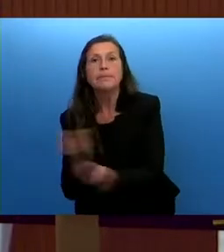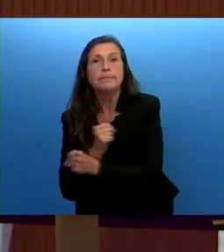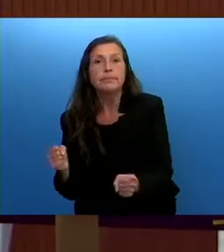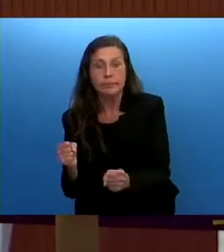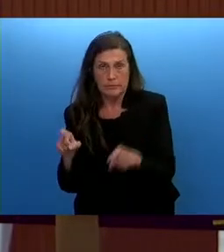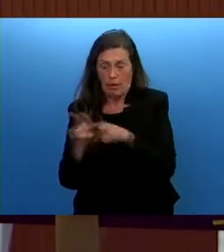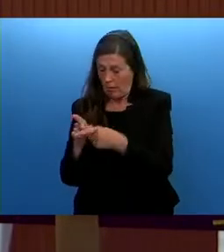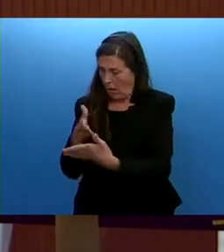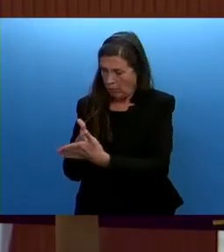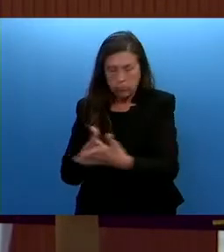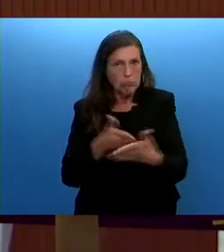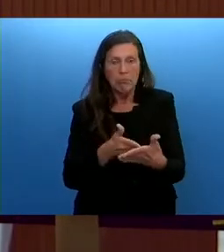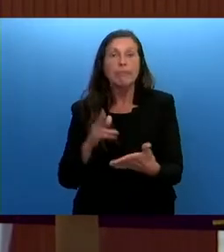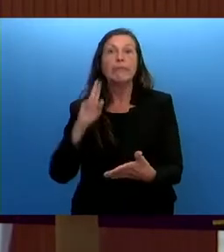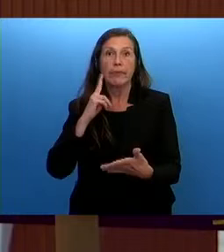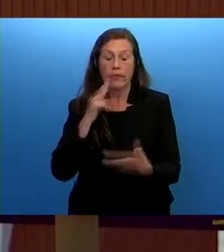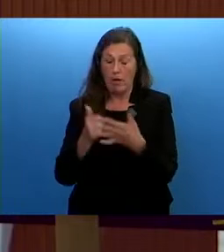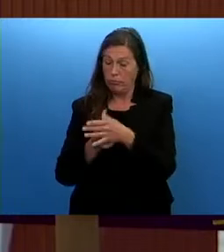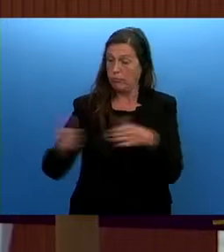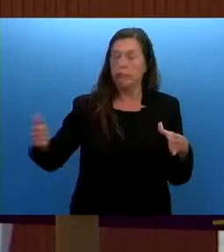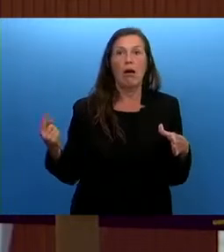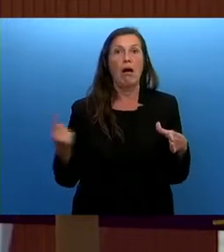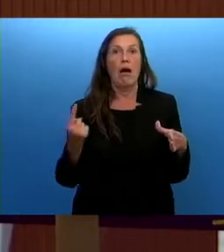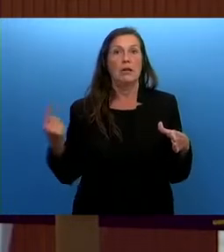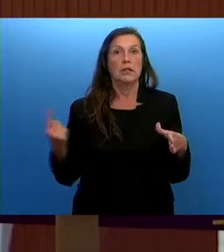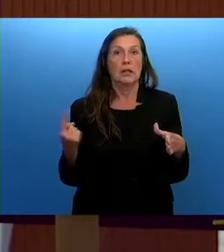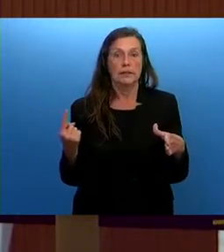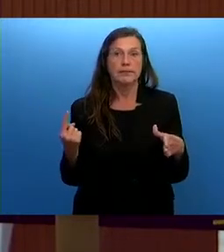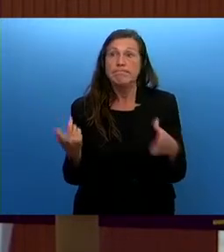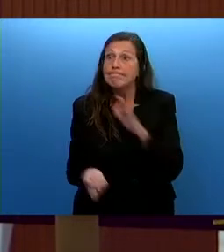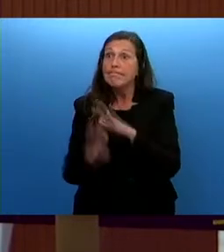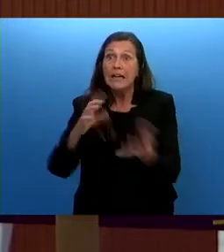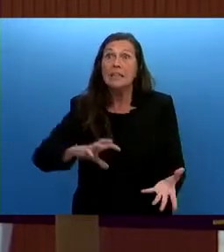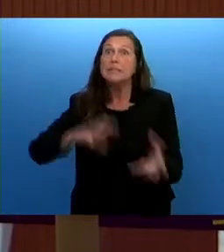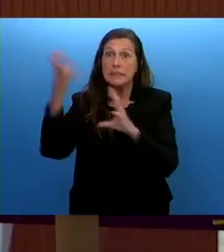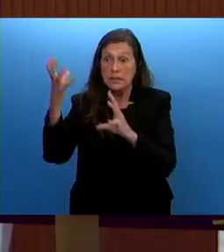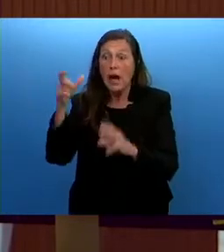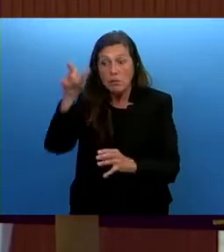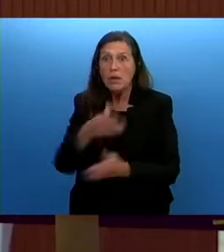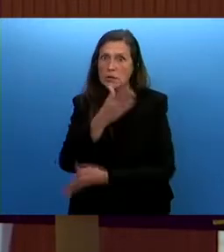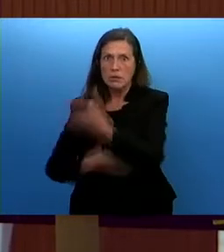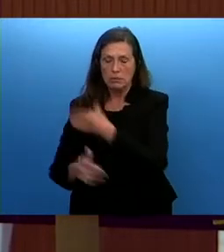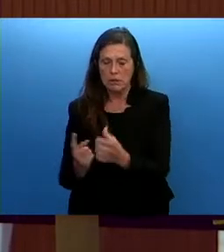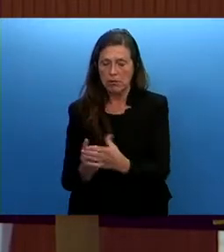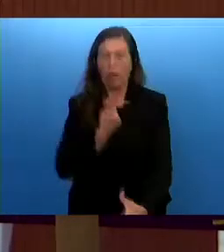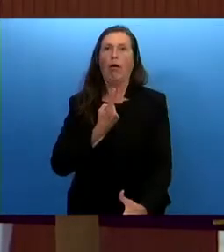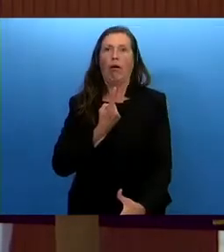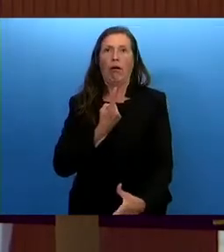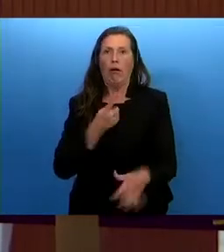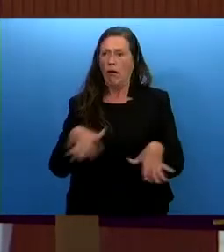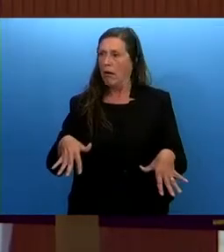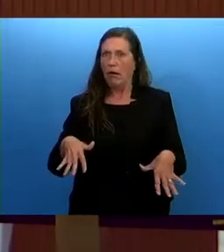logistically isolated in times of disaster, often lacking access to evacuation warnings and